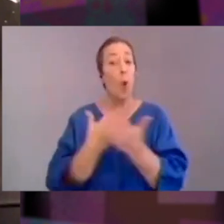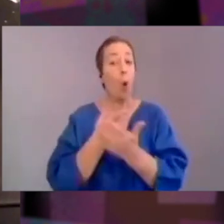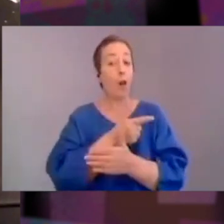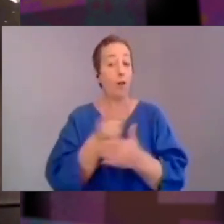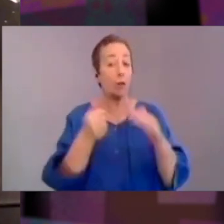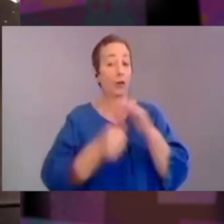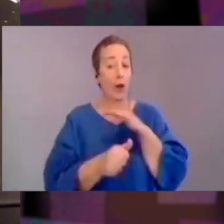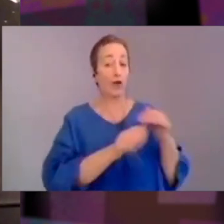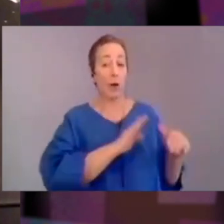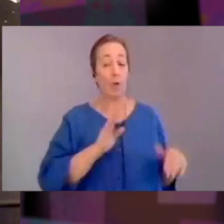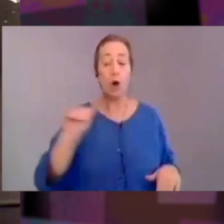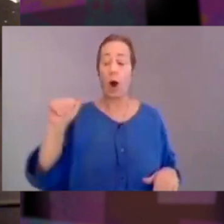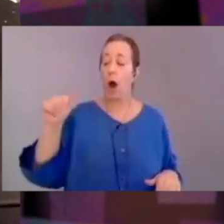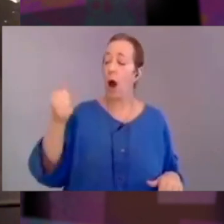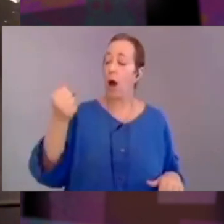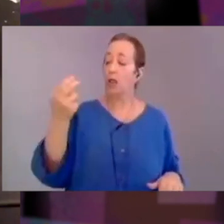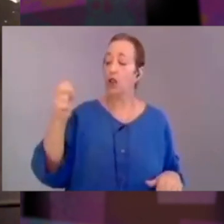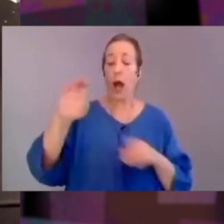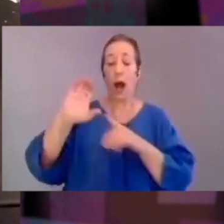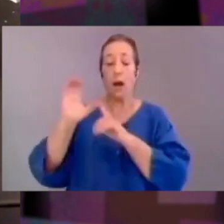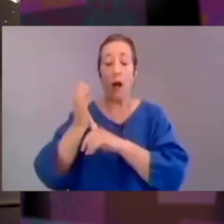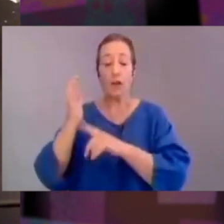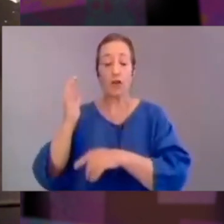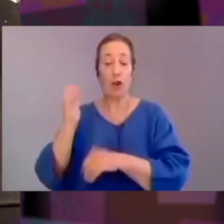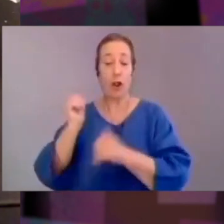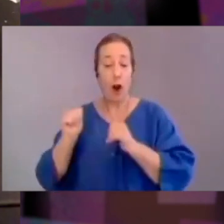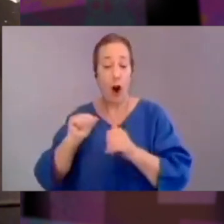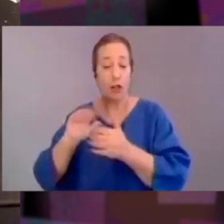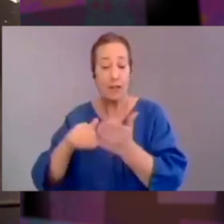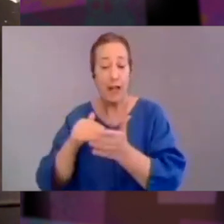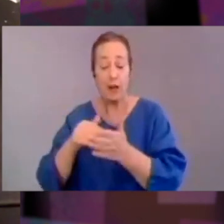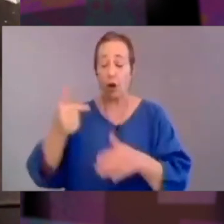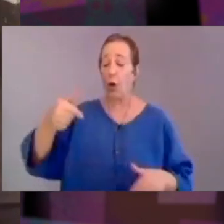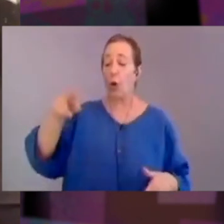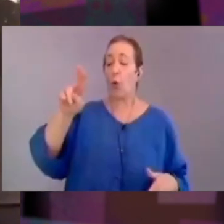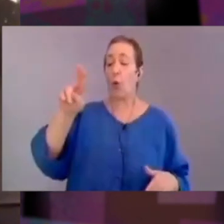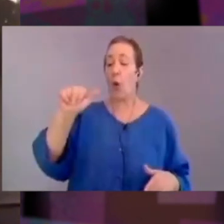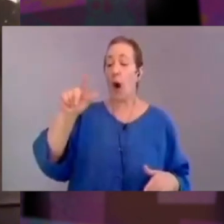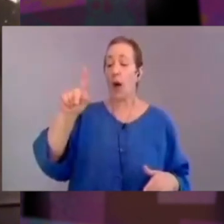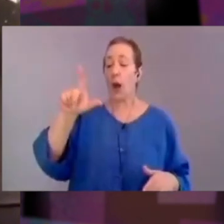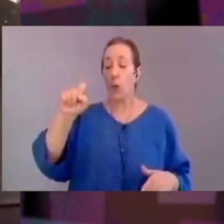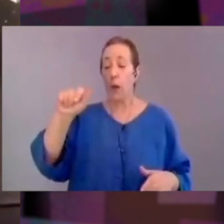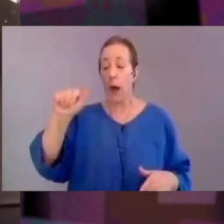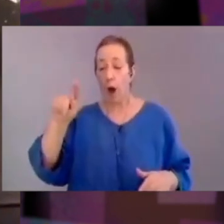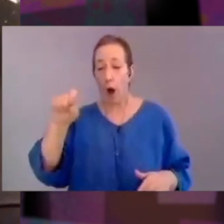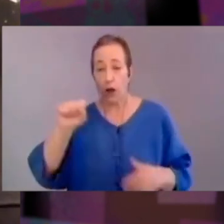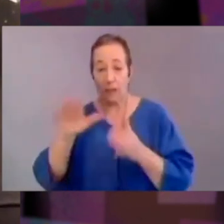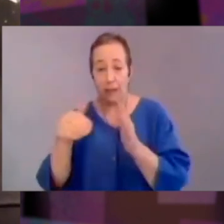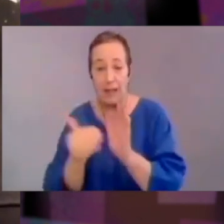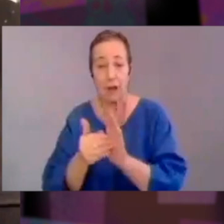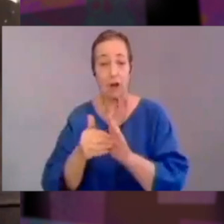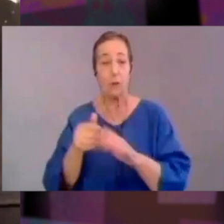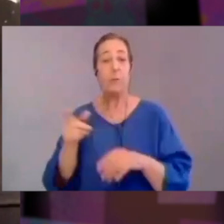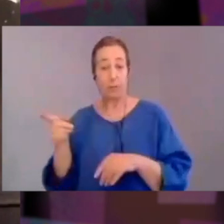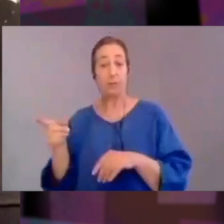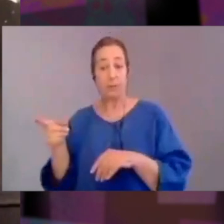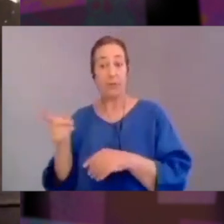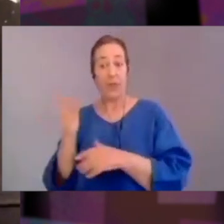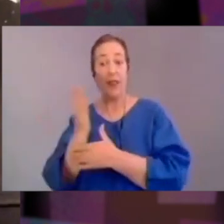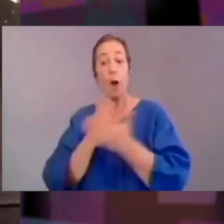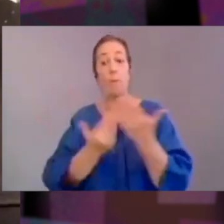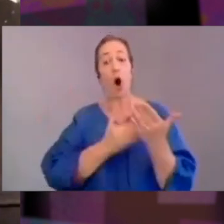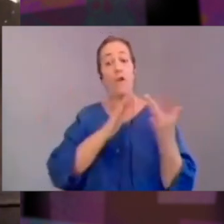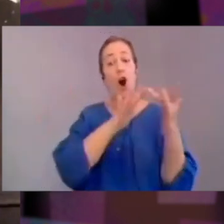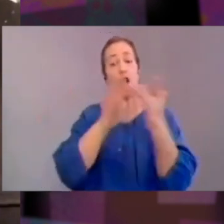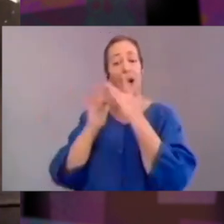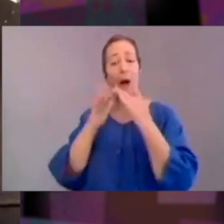Arts Center, and Guadalupe Cultural Arts Center. Three of those have also been part of NPN's Leveraging a Network for Equity program,